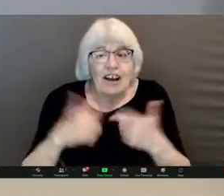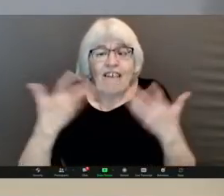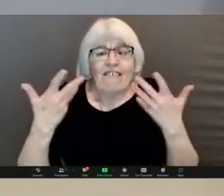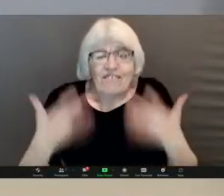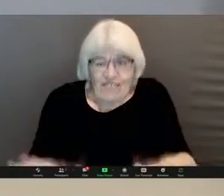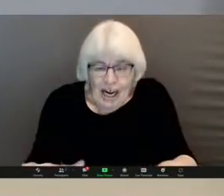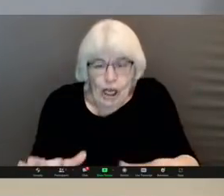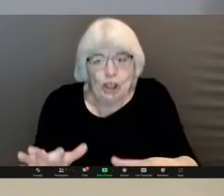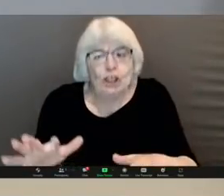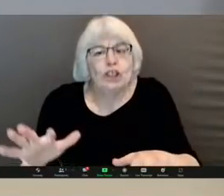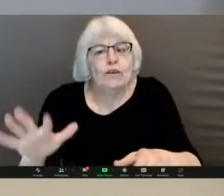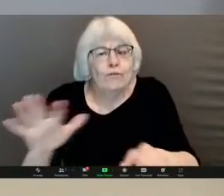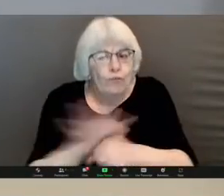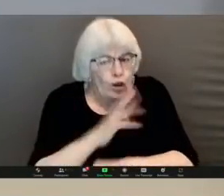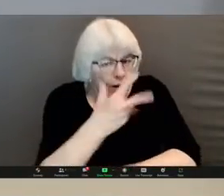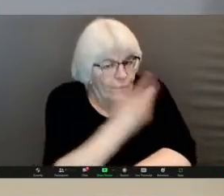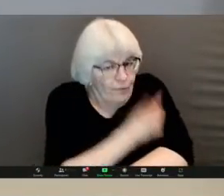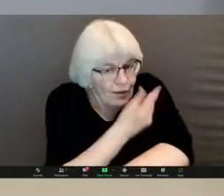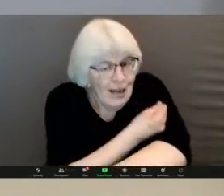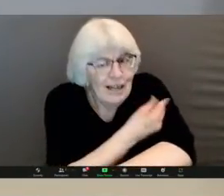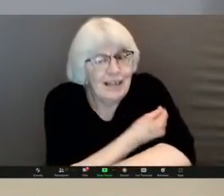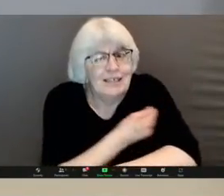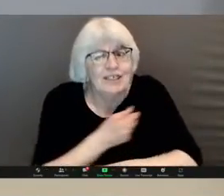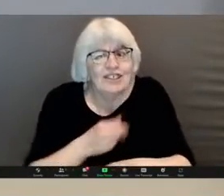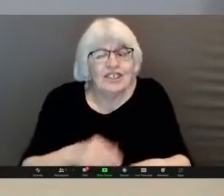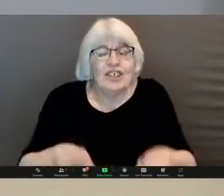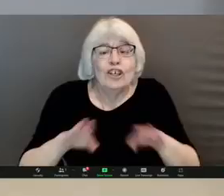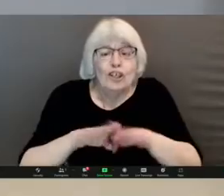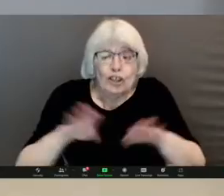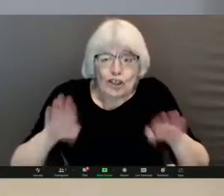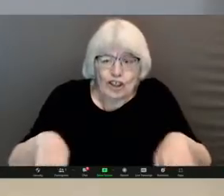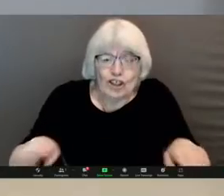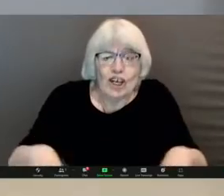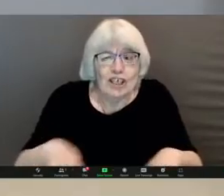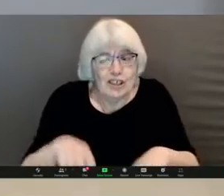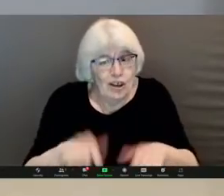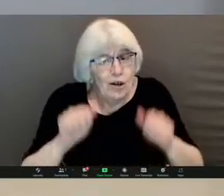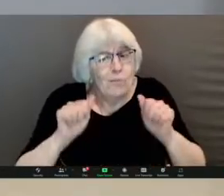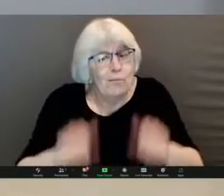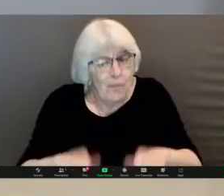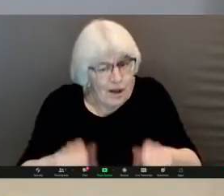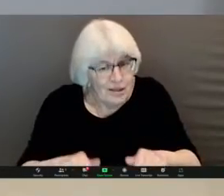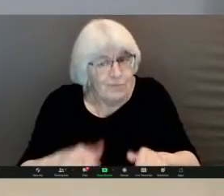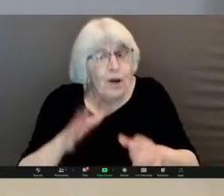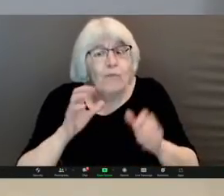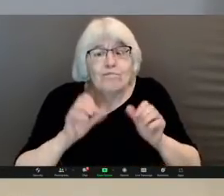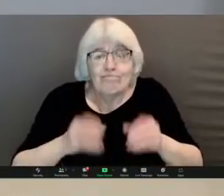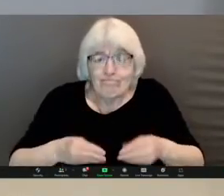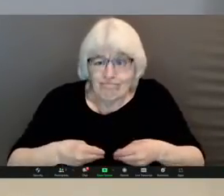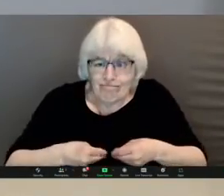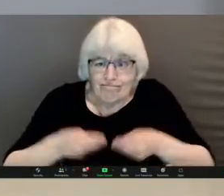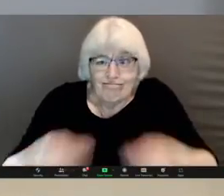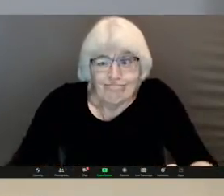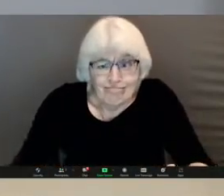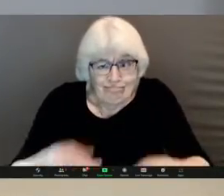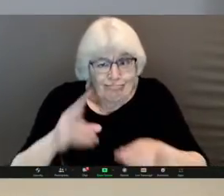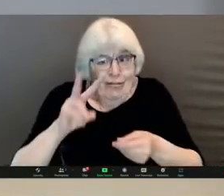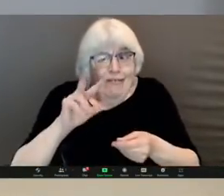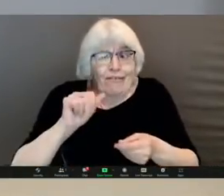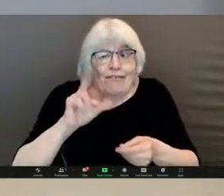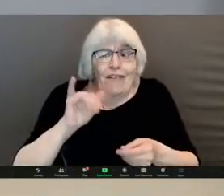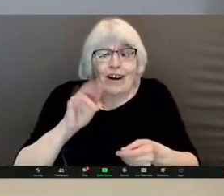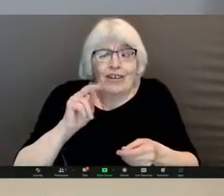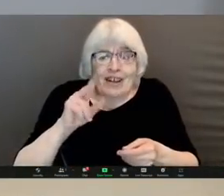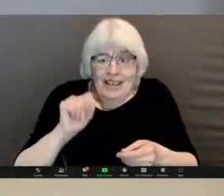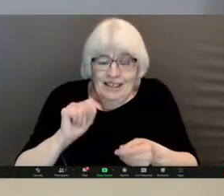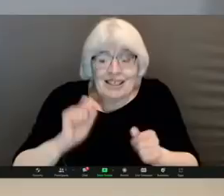Delta variant, and this variant is more transmissible even in children, though there is no evidence to suggest it causes more serious or